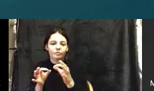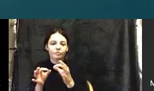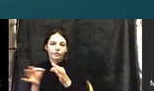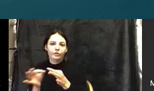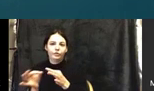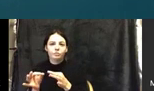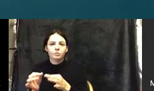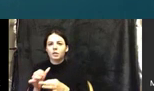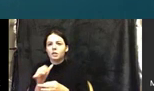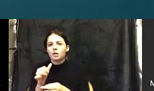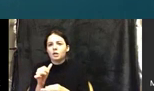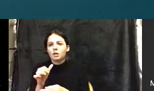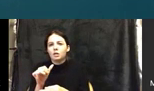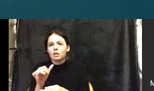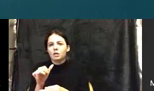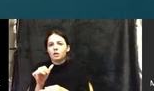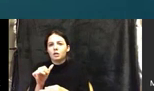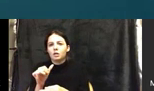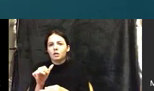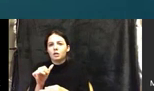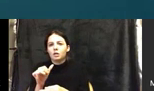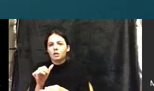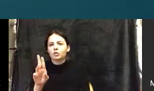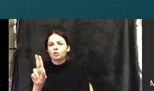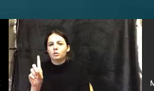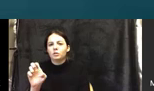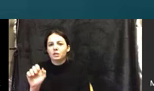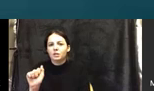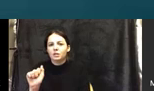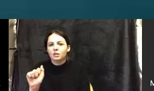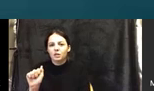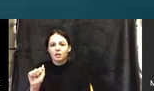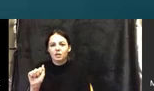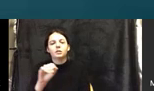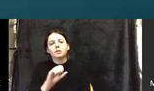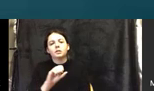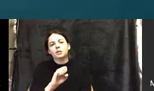but that's something I learned when I lived in Jerusalem, is the